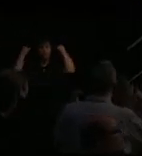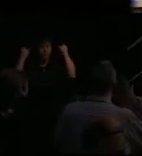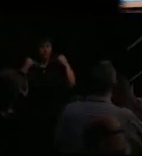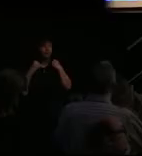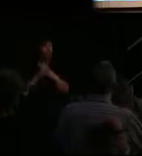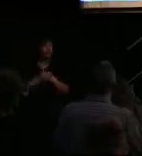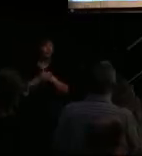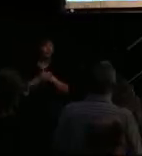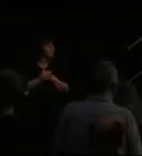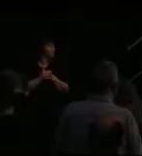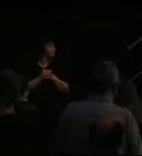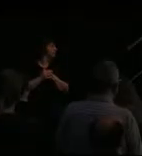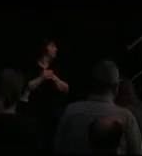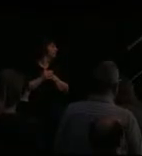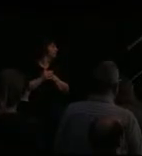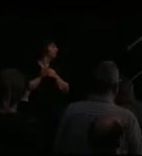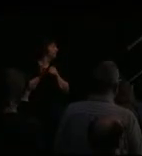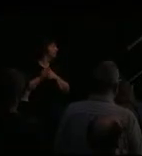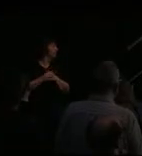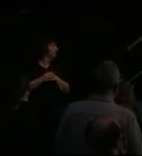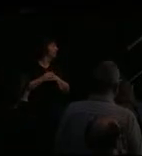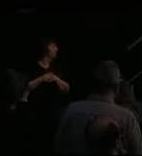Above all other names,